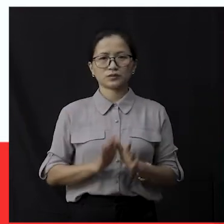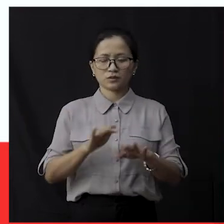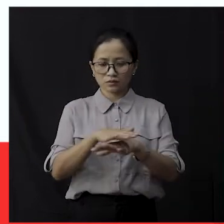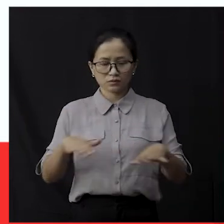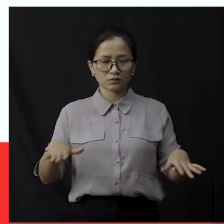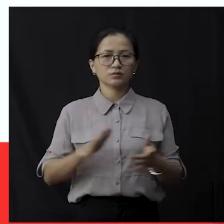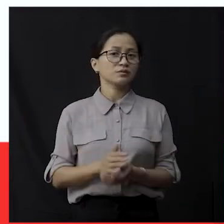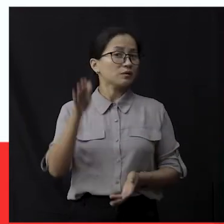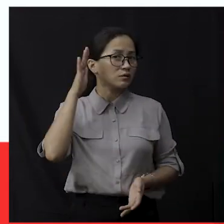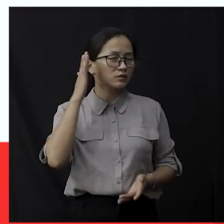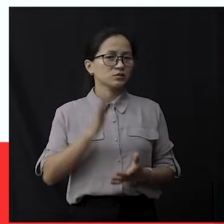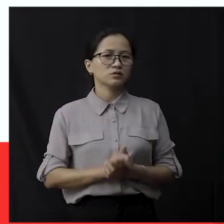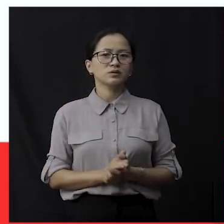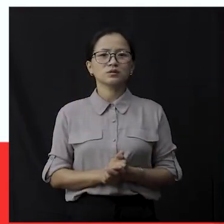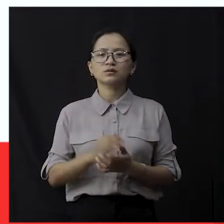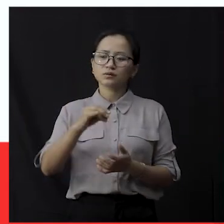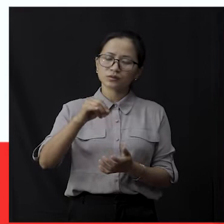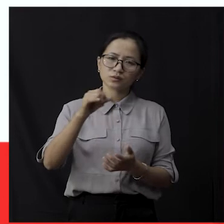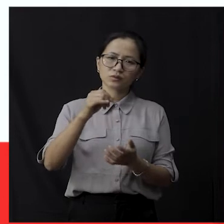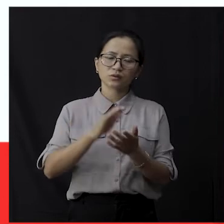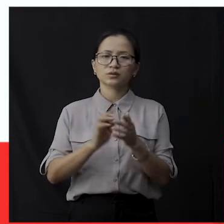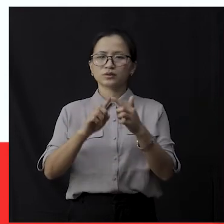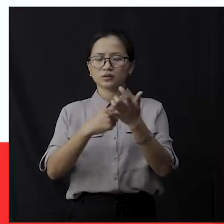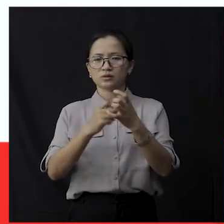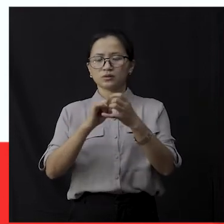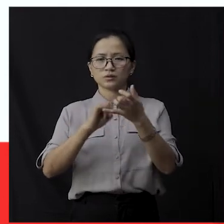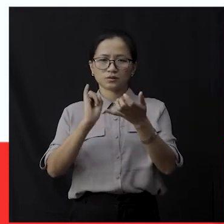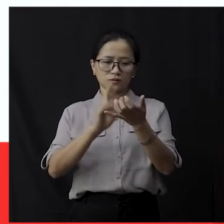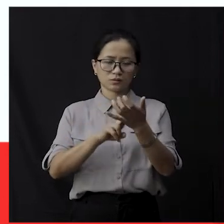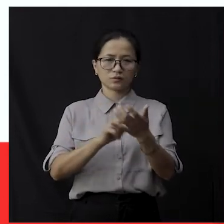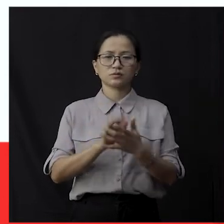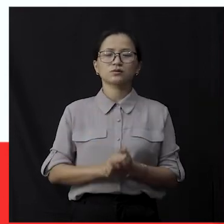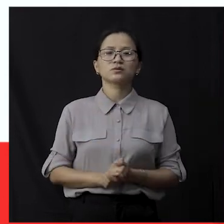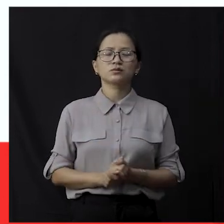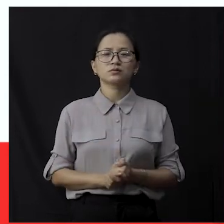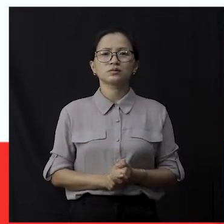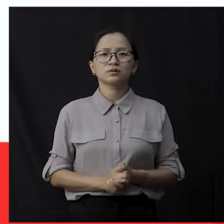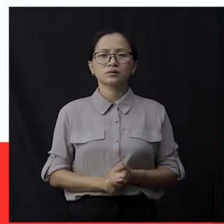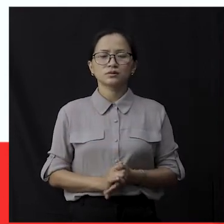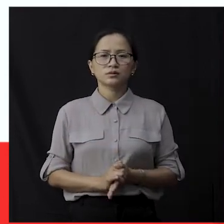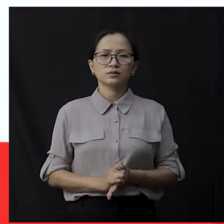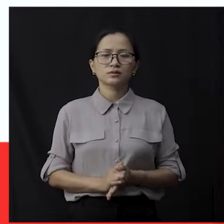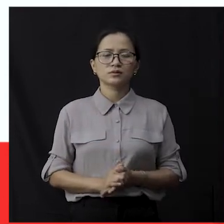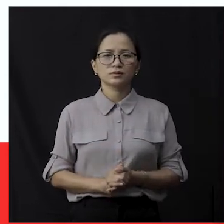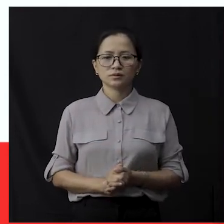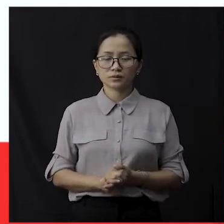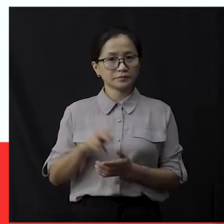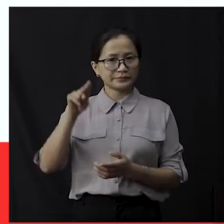have you heard about soil erosion? Soil erosion. That